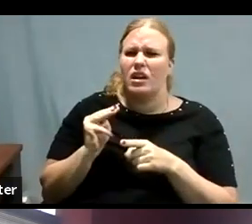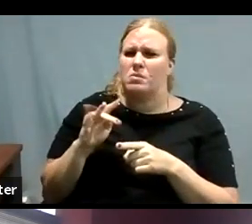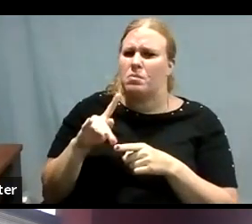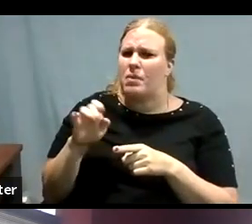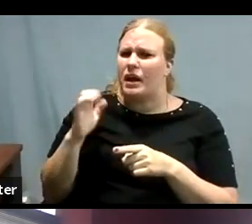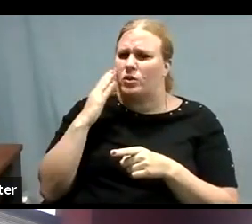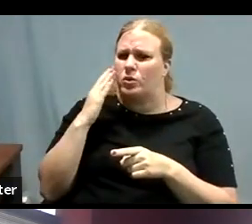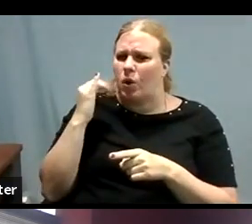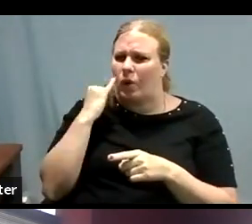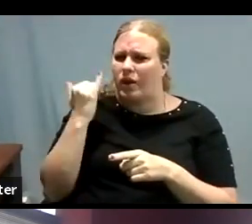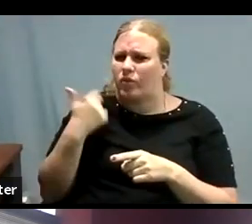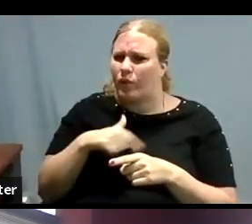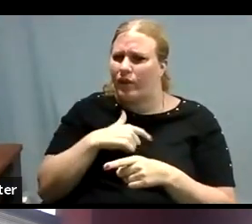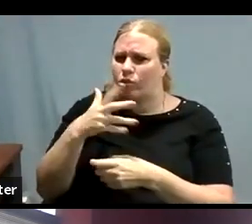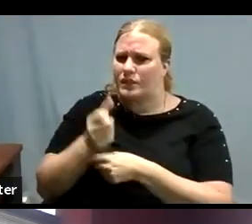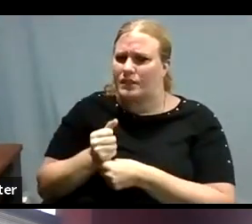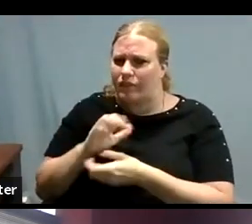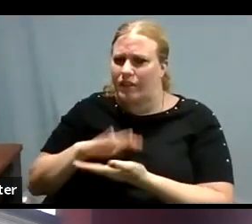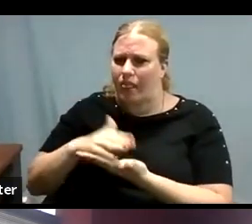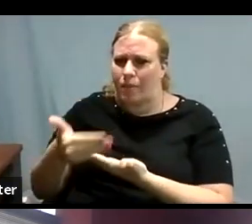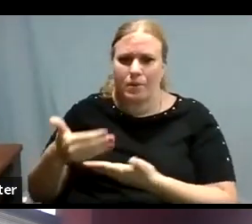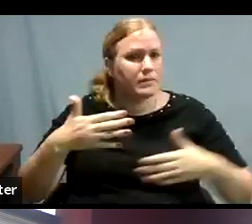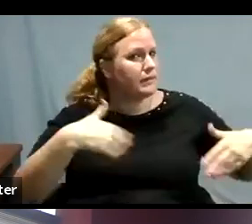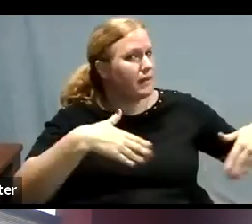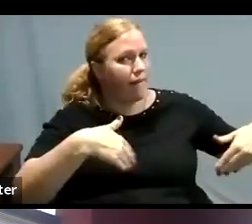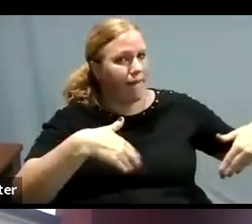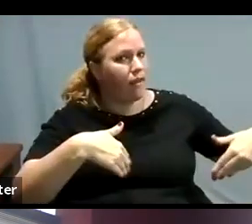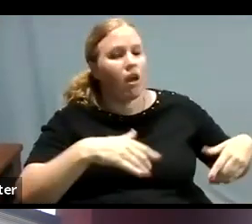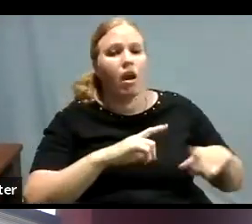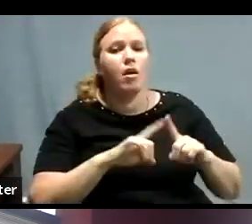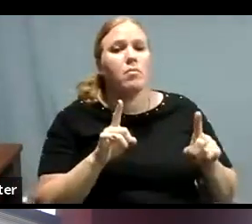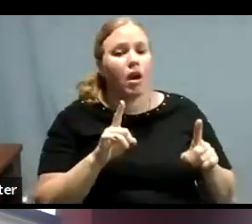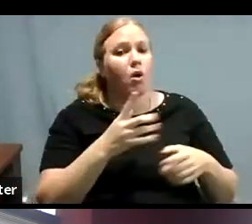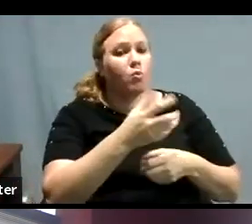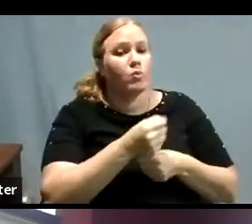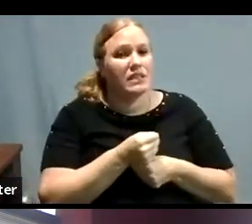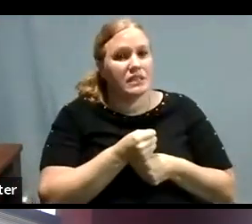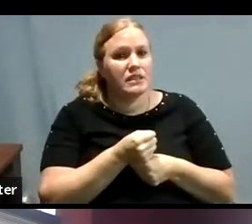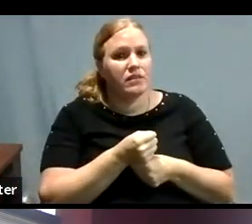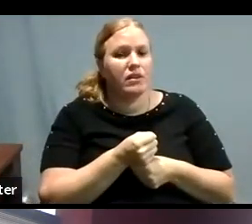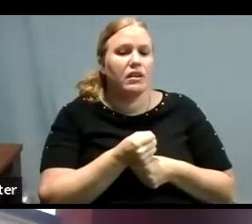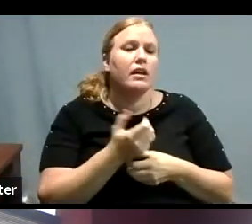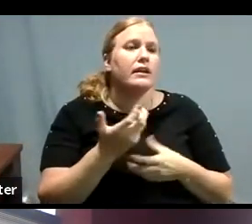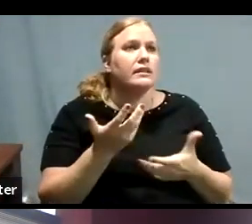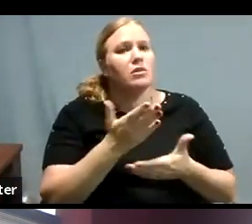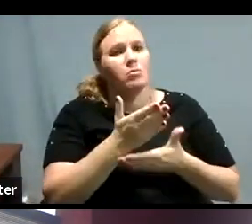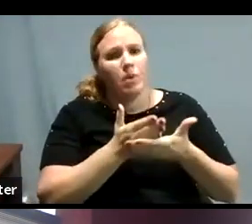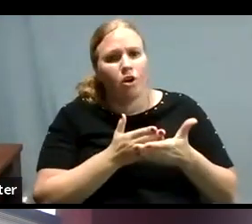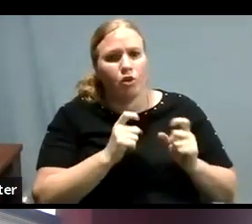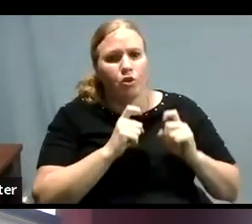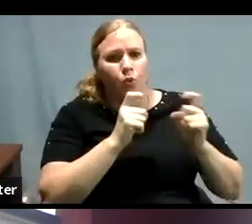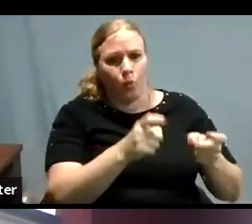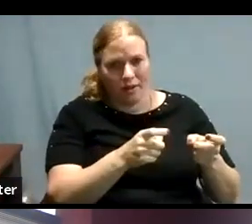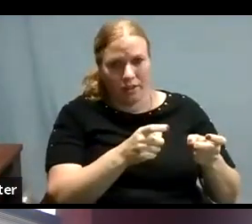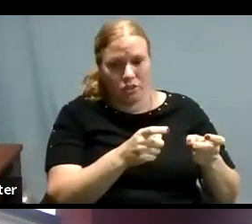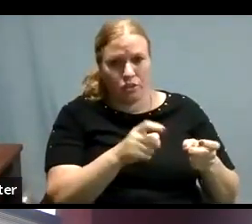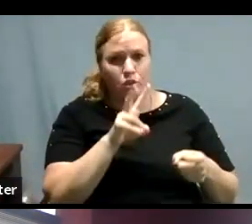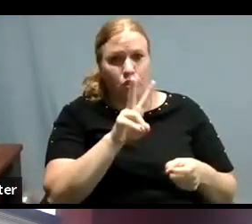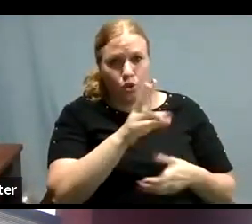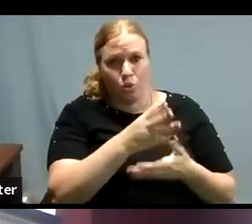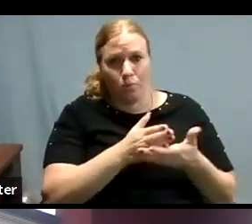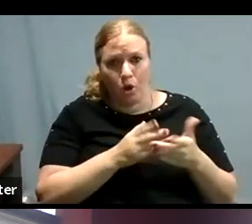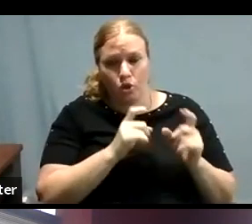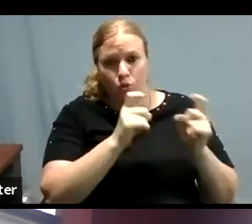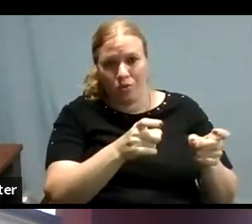yet? We have not yet received them. However, we did receive so part of that donation was a two-part donation.